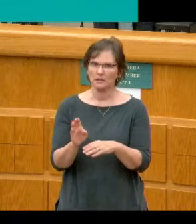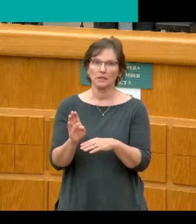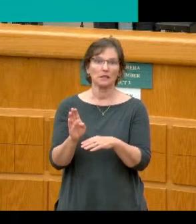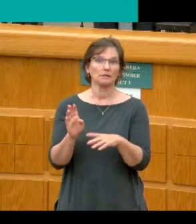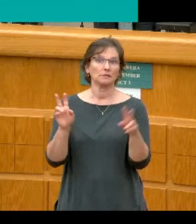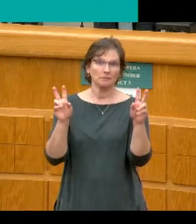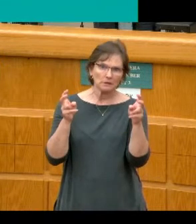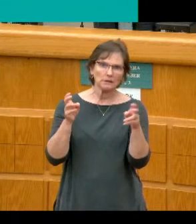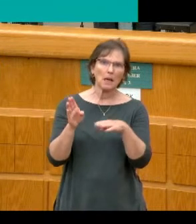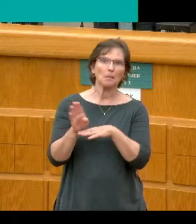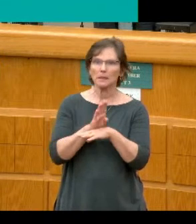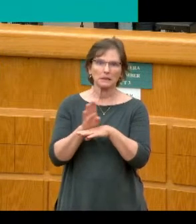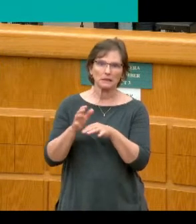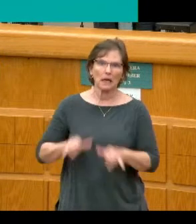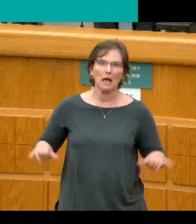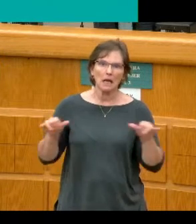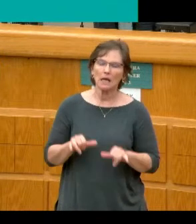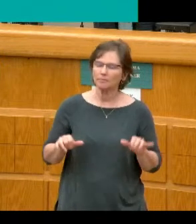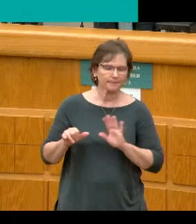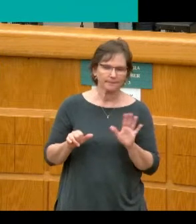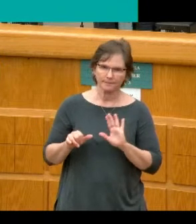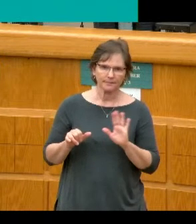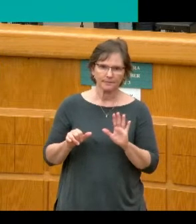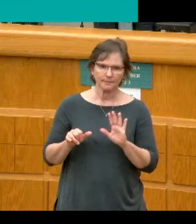please refrain from doing that.